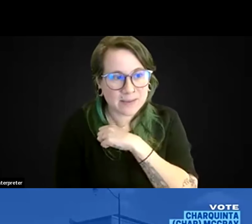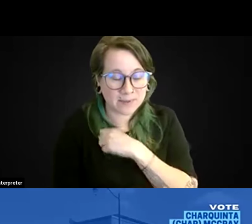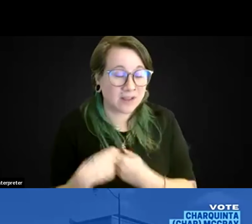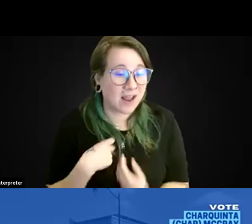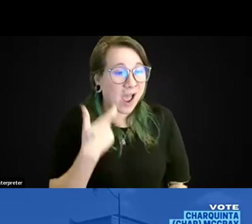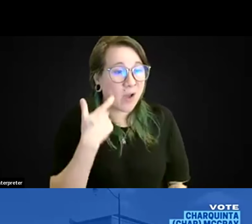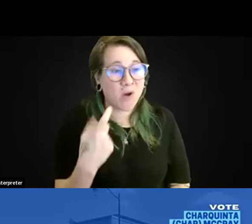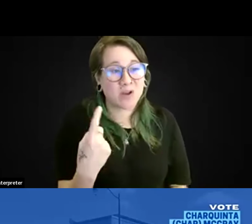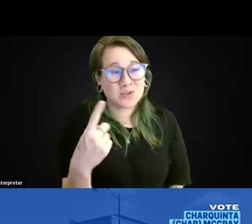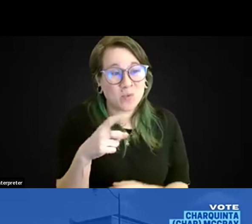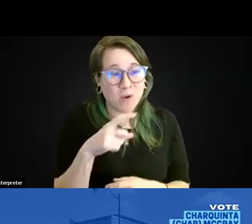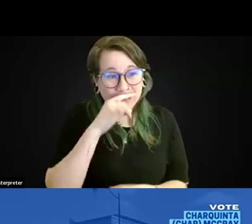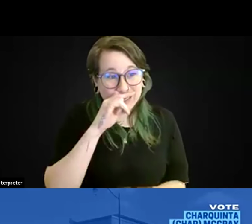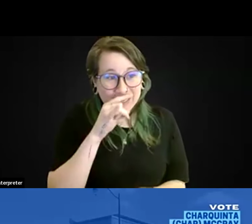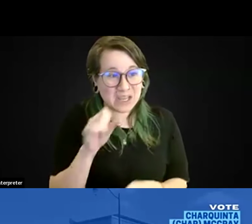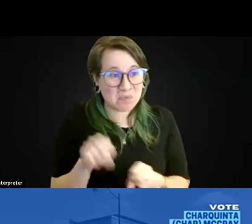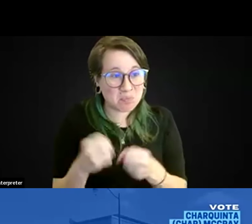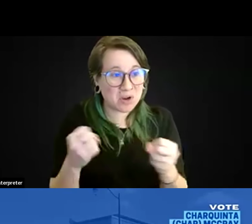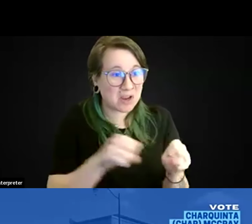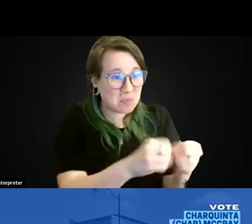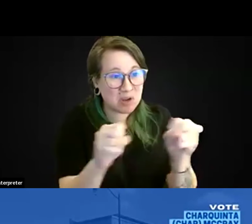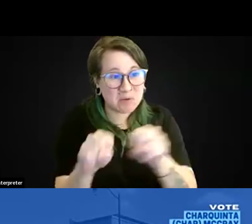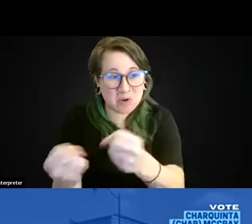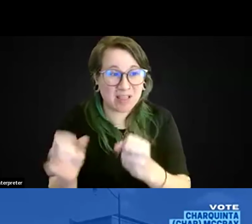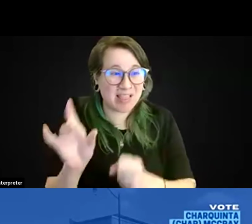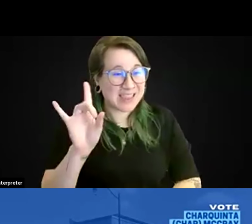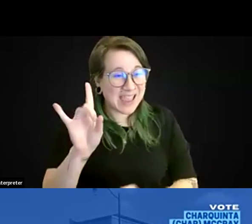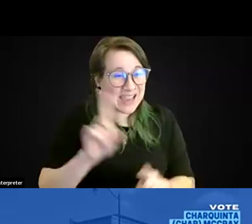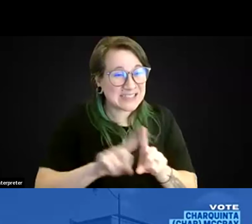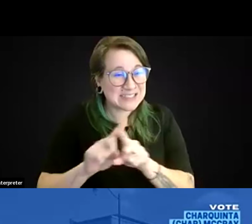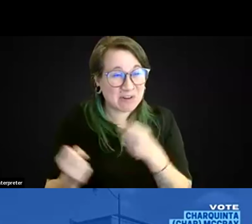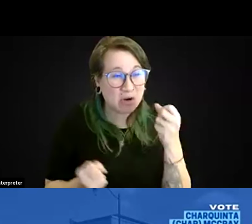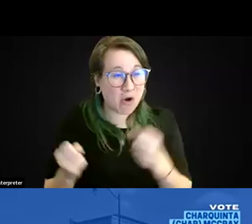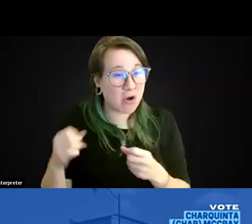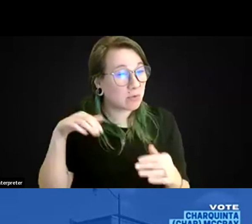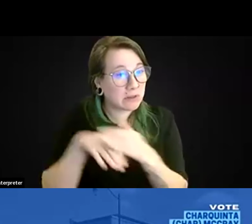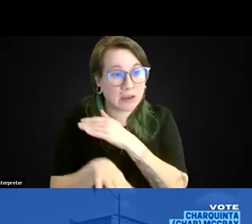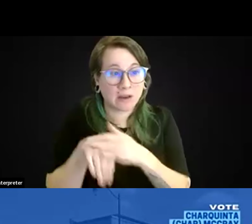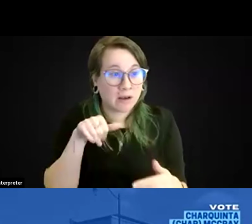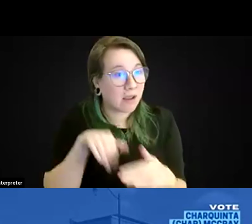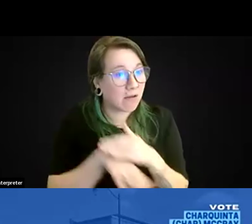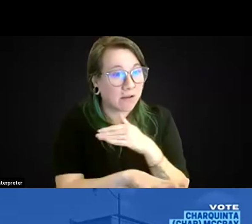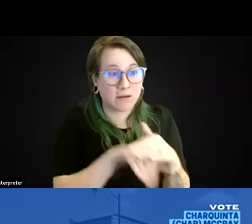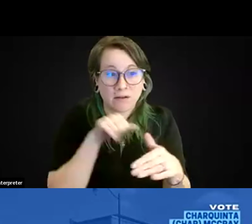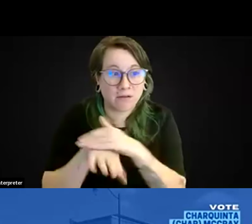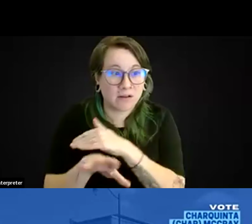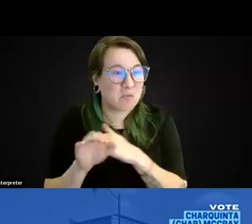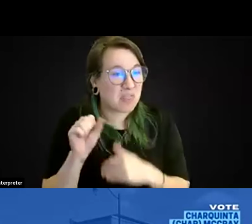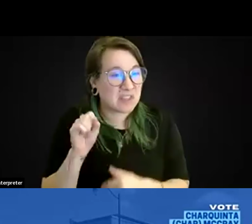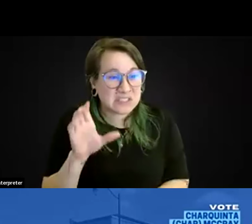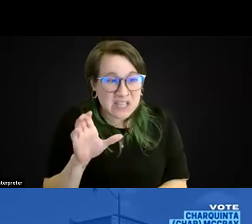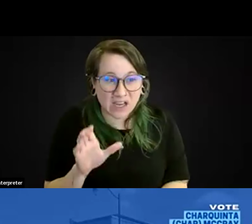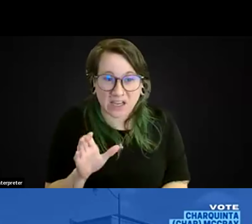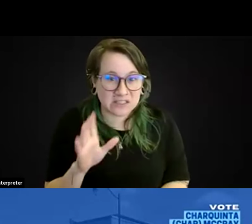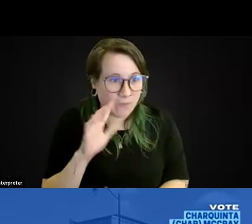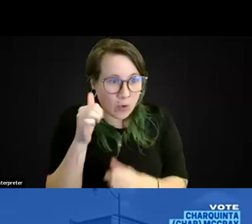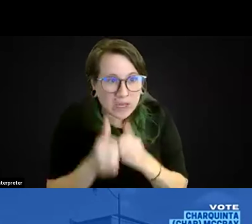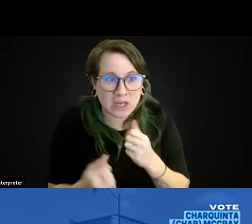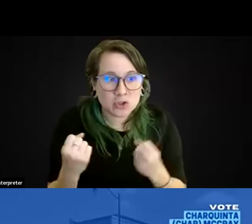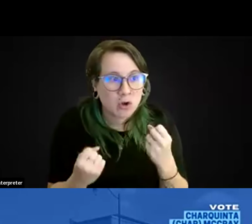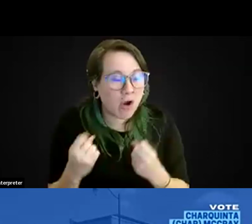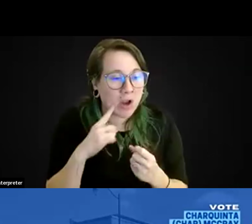kid break into like 8 cars on a video. He was in and out of those those cars within seconds. For each one of them,